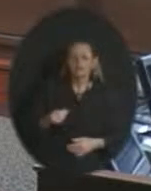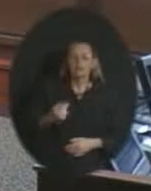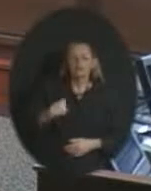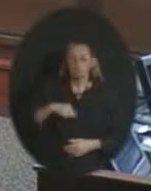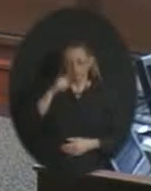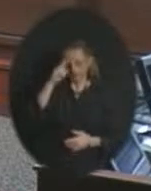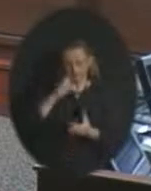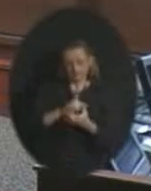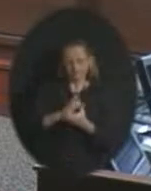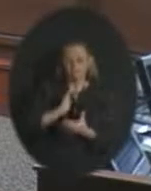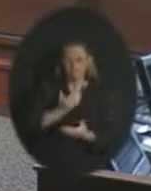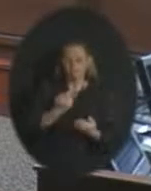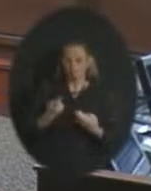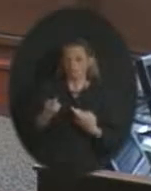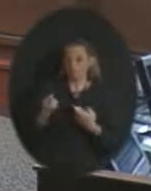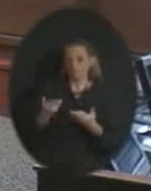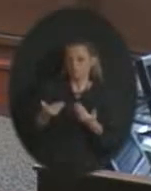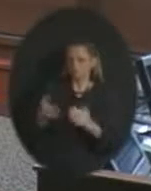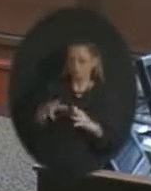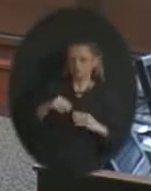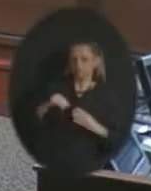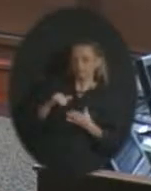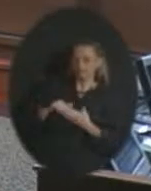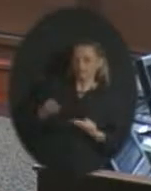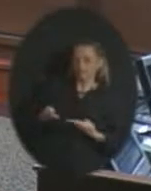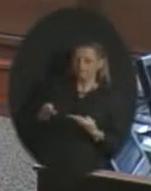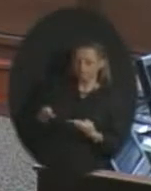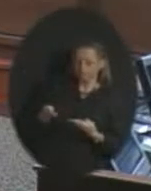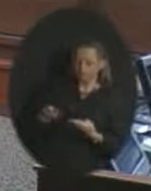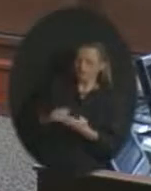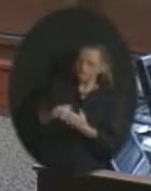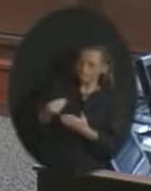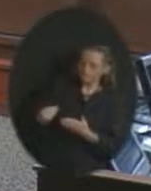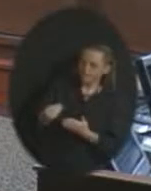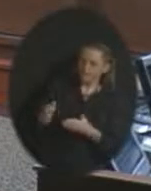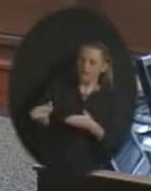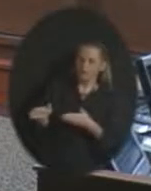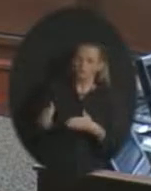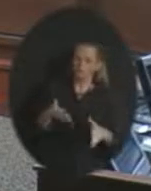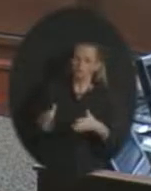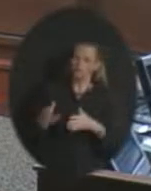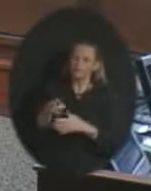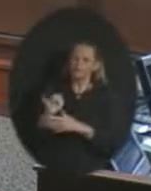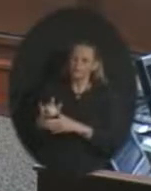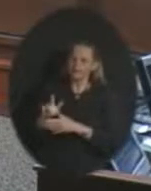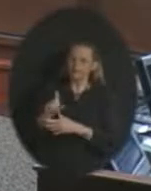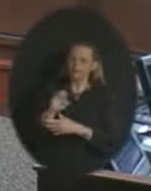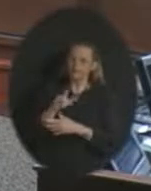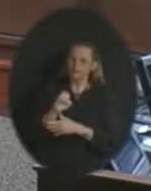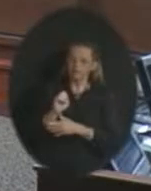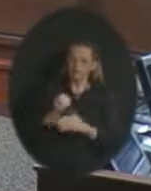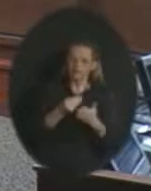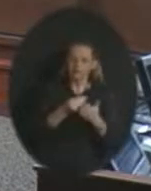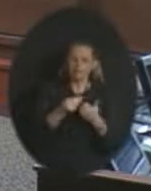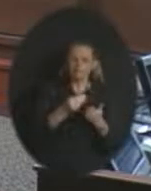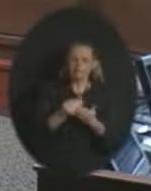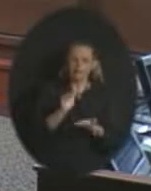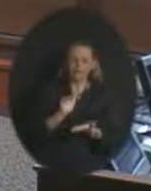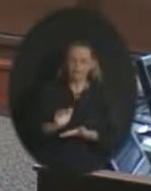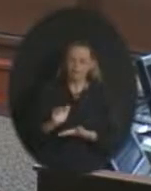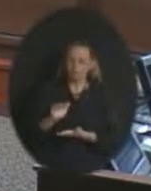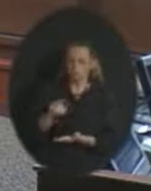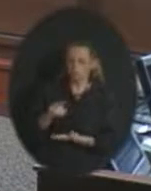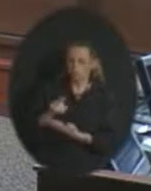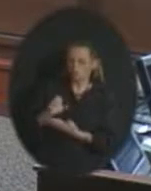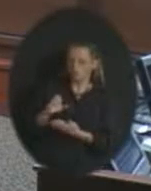It's our recommendation that we would go ahead and accept that and buy that wind hail deductible down to $100,000 rather than being $500,000